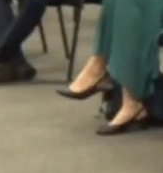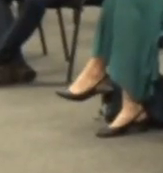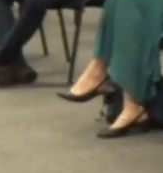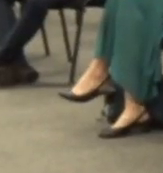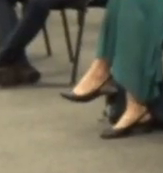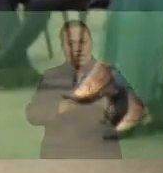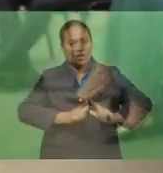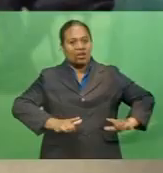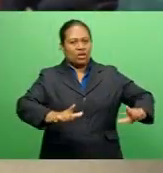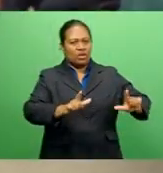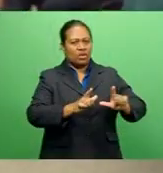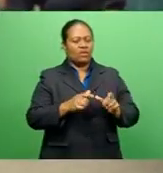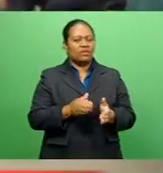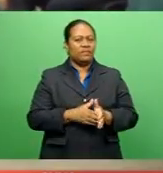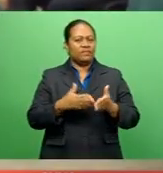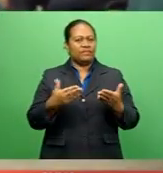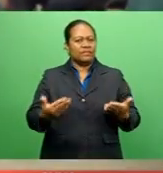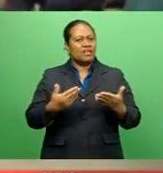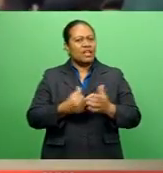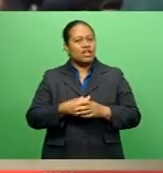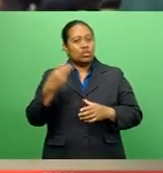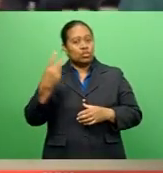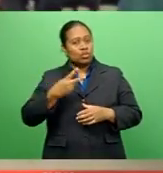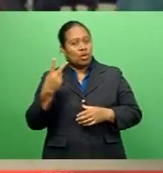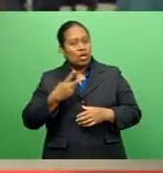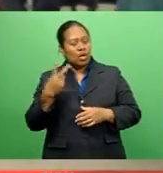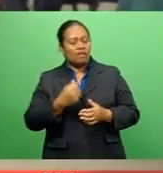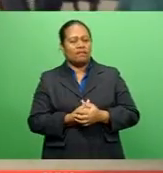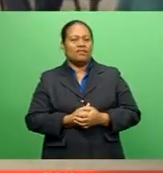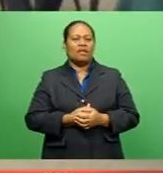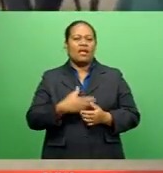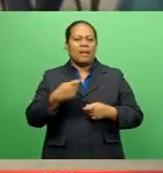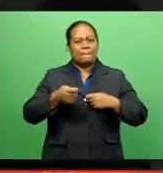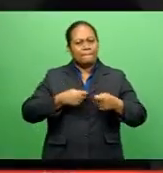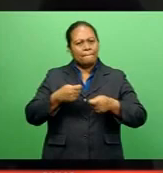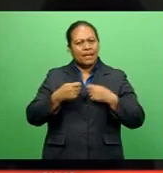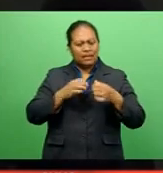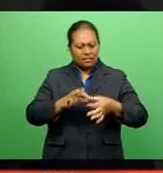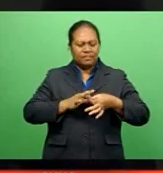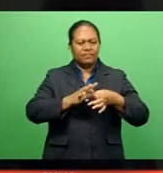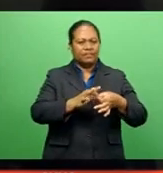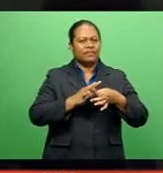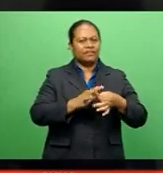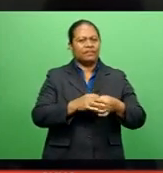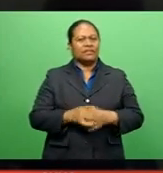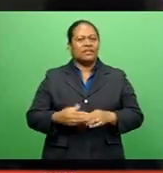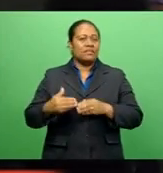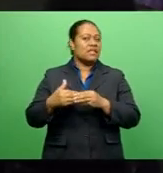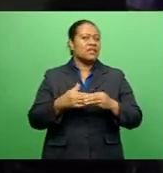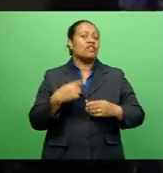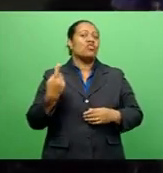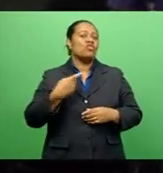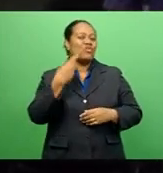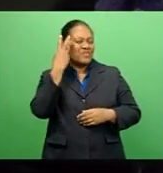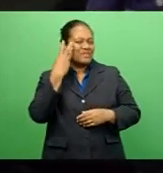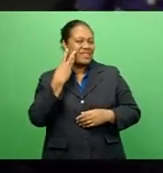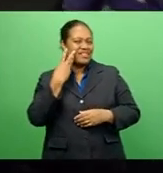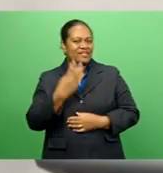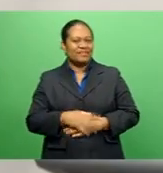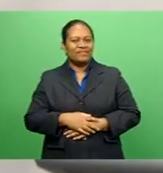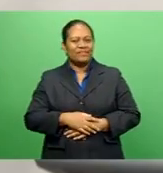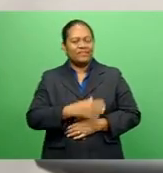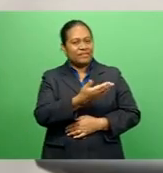Local government housing. There are 12 market vendors associations, of which 9 are led by women. They continue